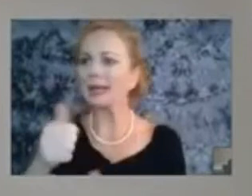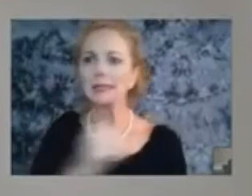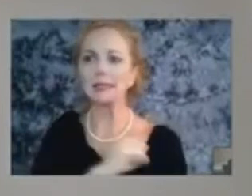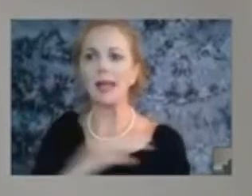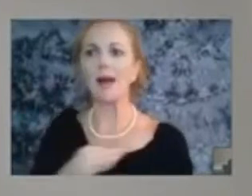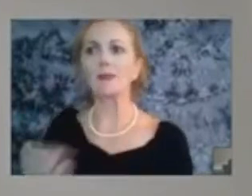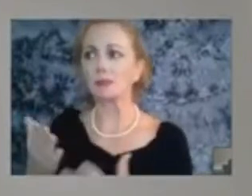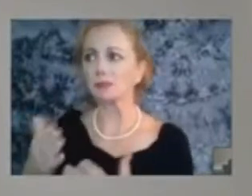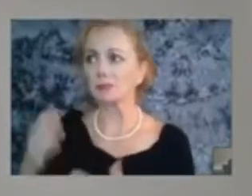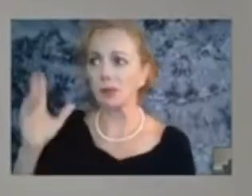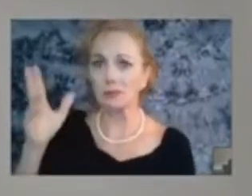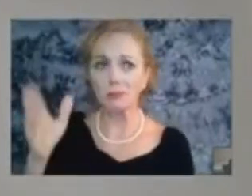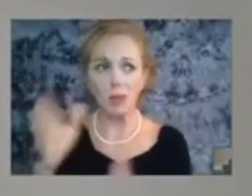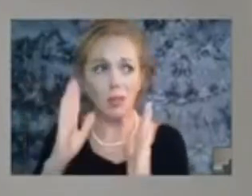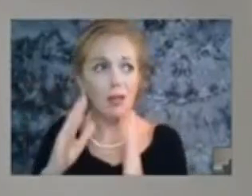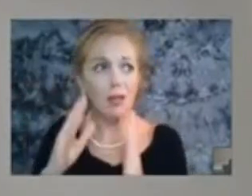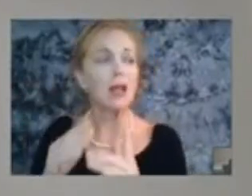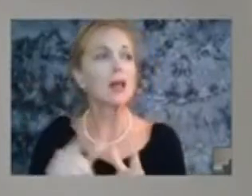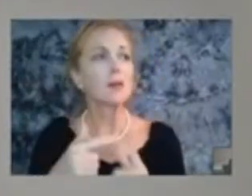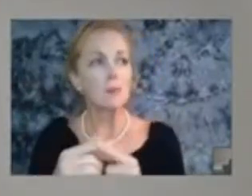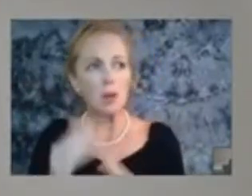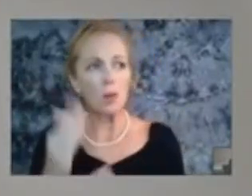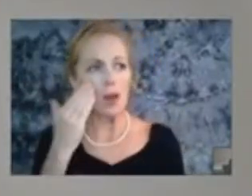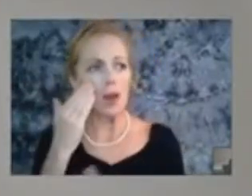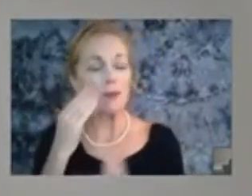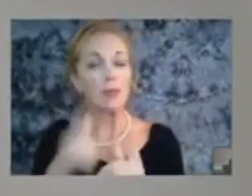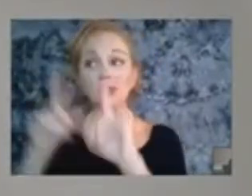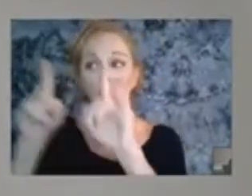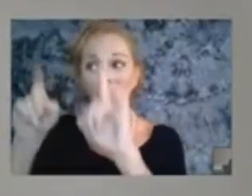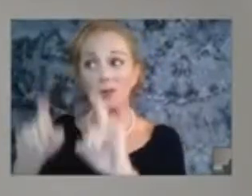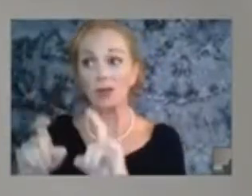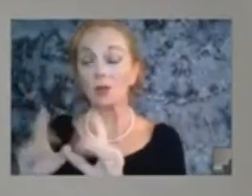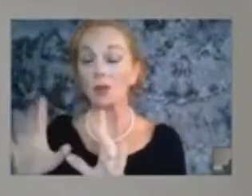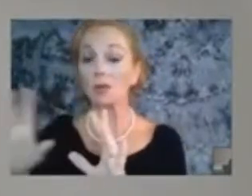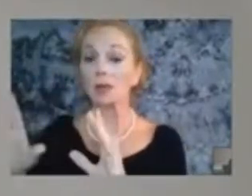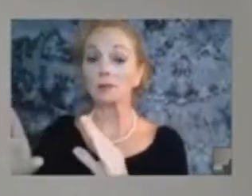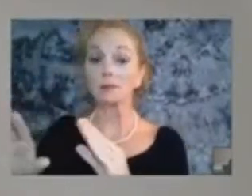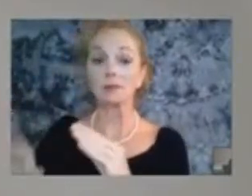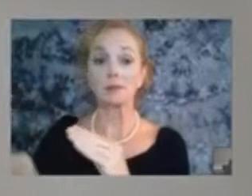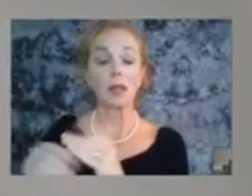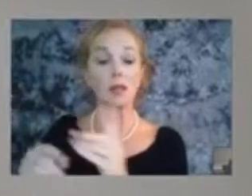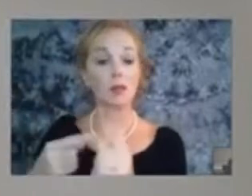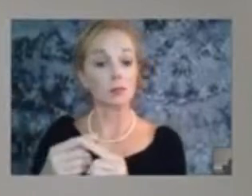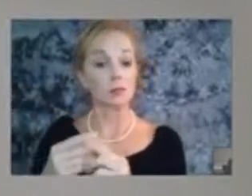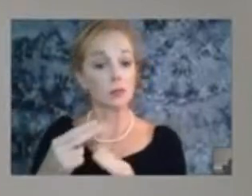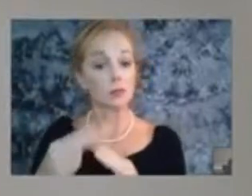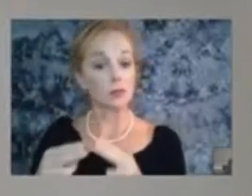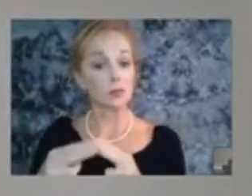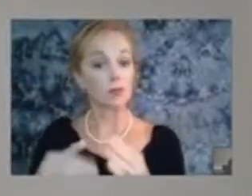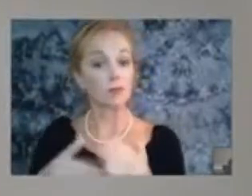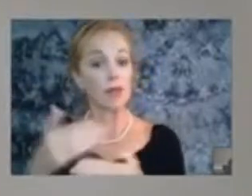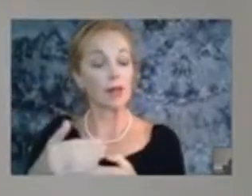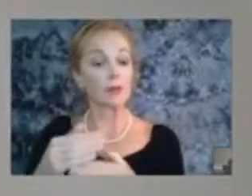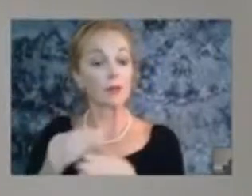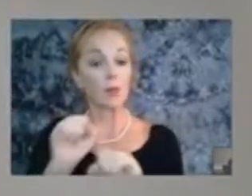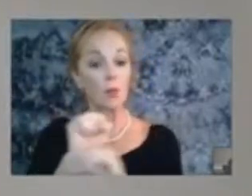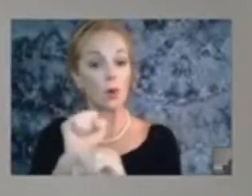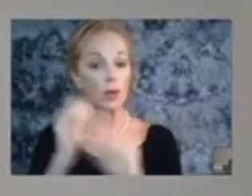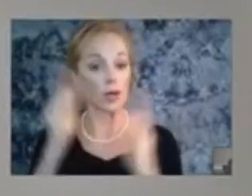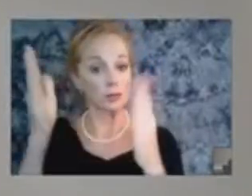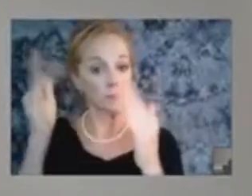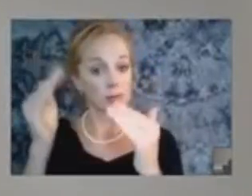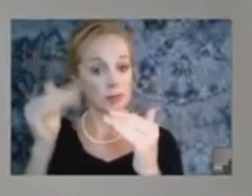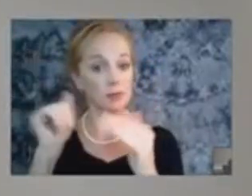opportunity, please be on the lookout for a survey that will also accompany shortly after the work expectations that are sent out, because